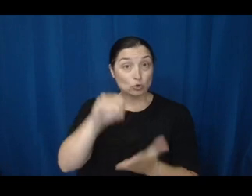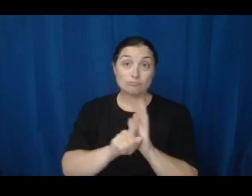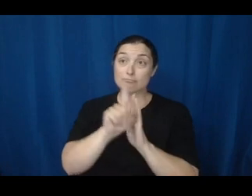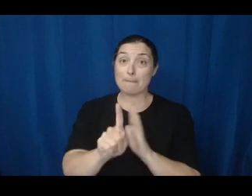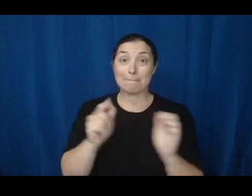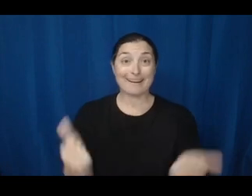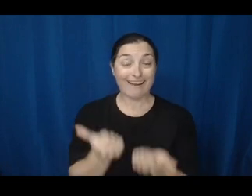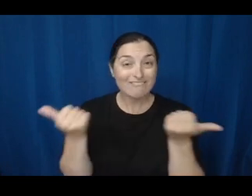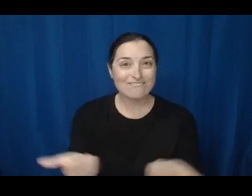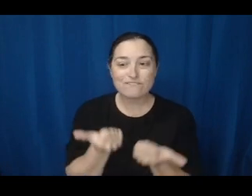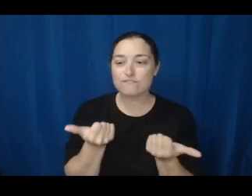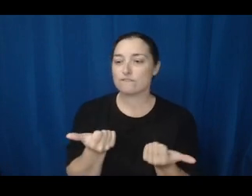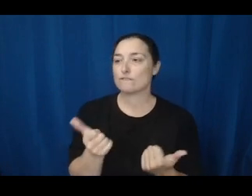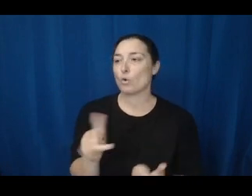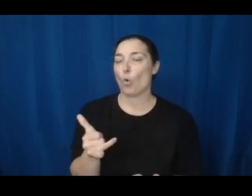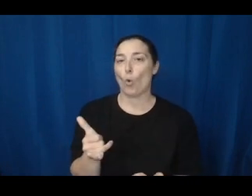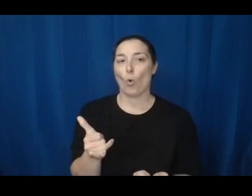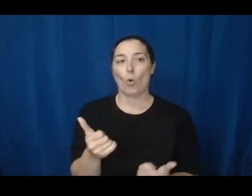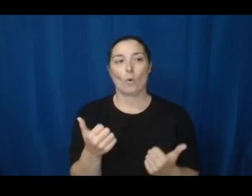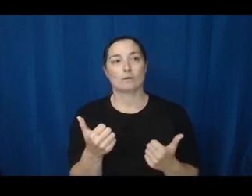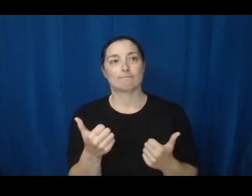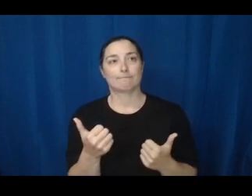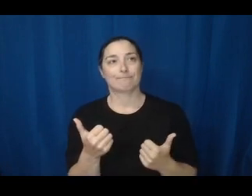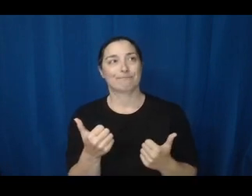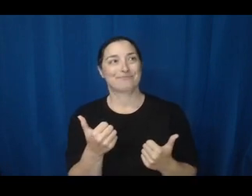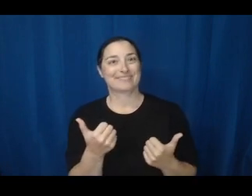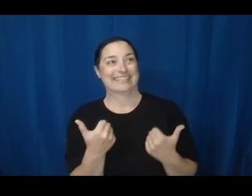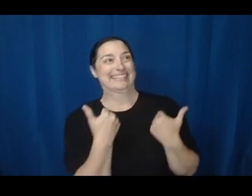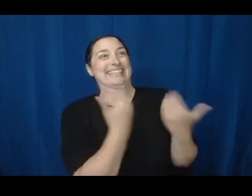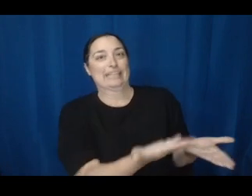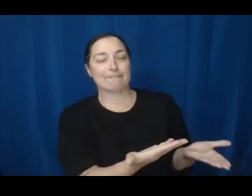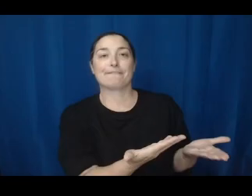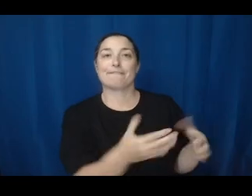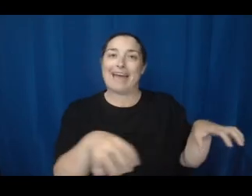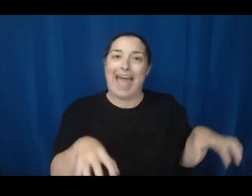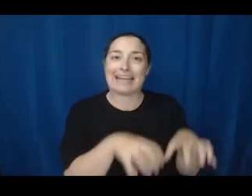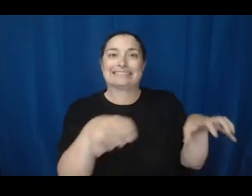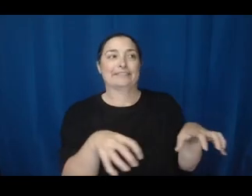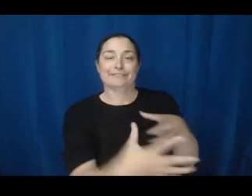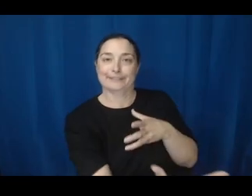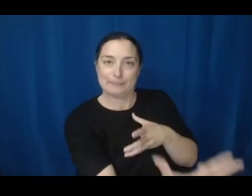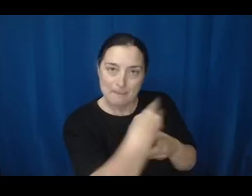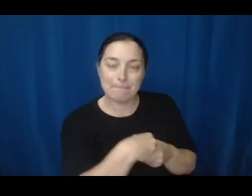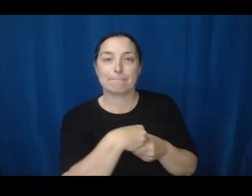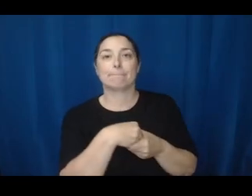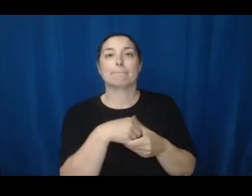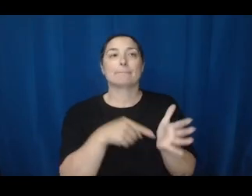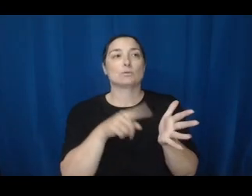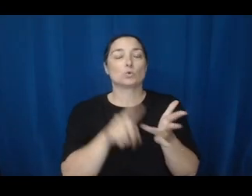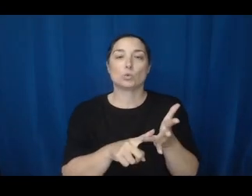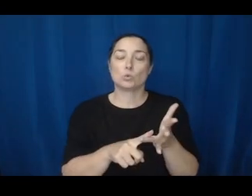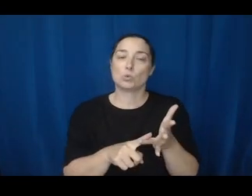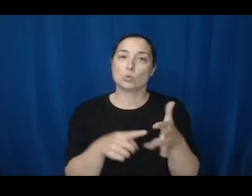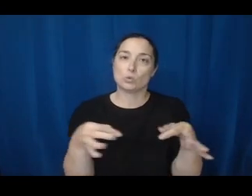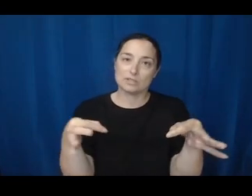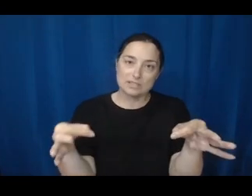more, give young people and students a more kind of an active role in also designing and deciding what happens